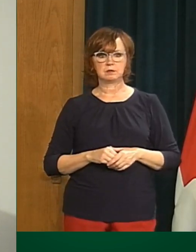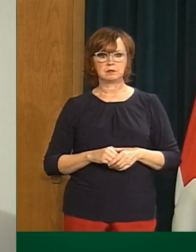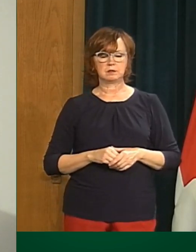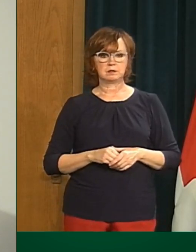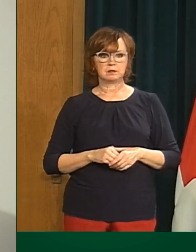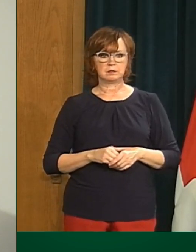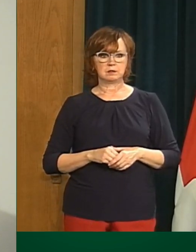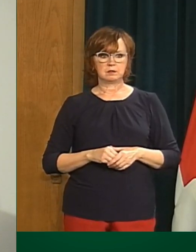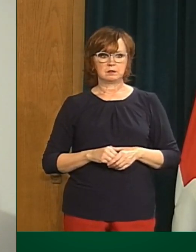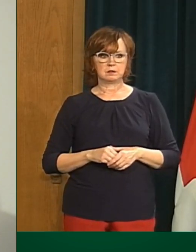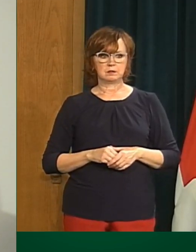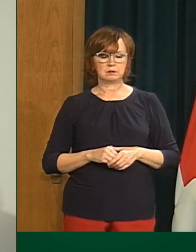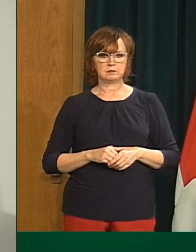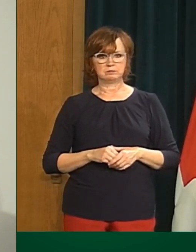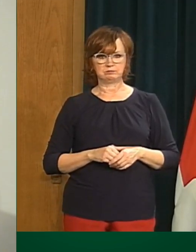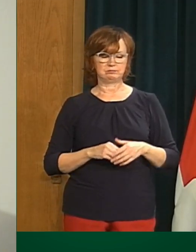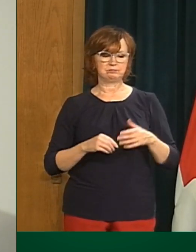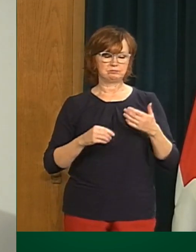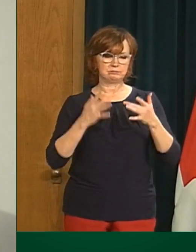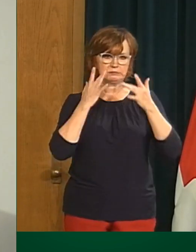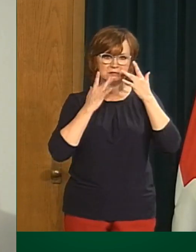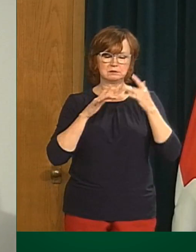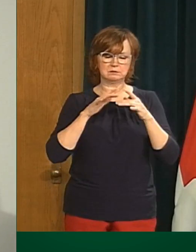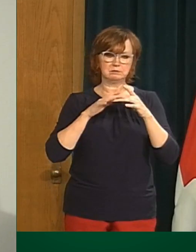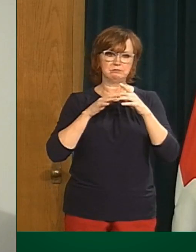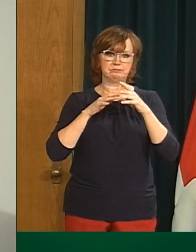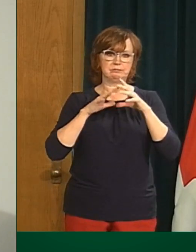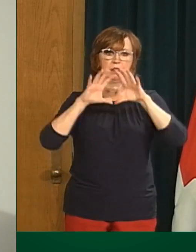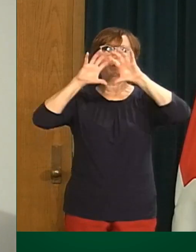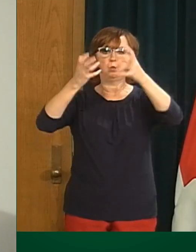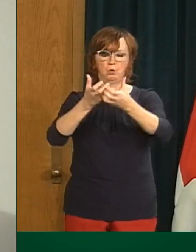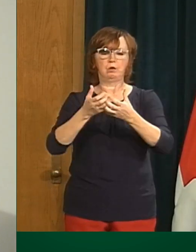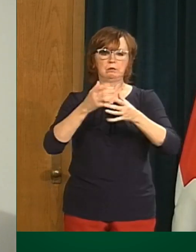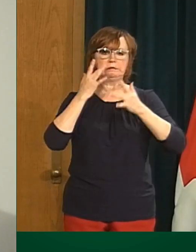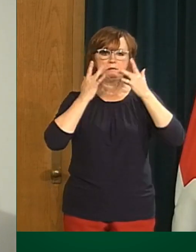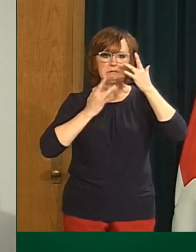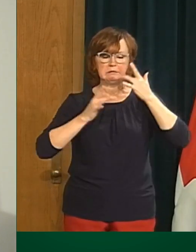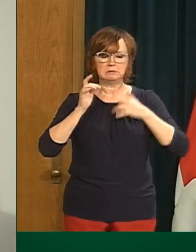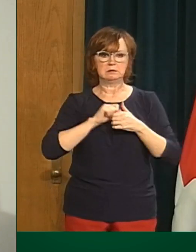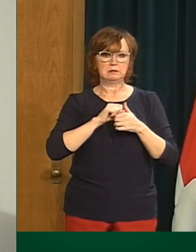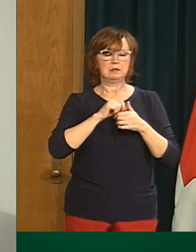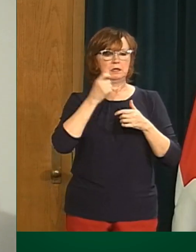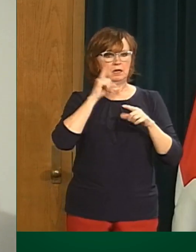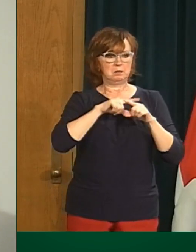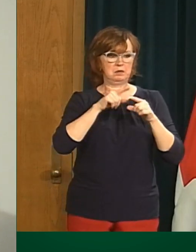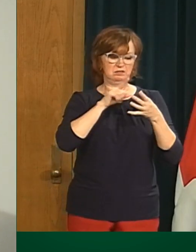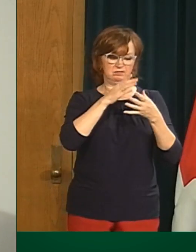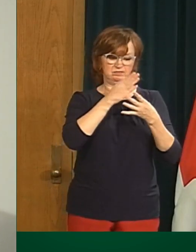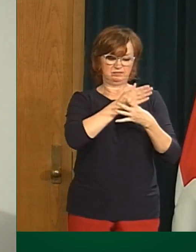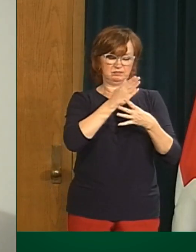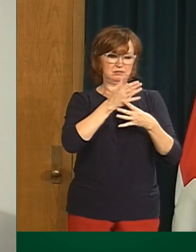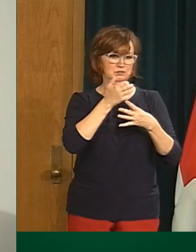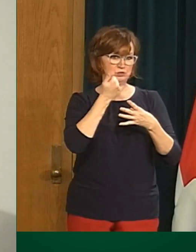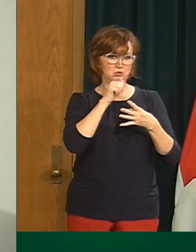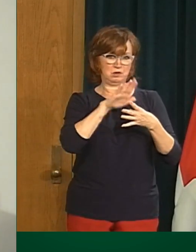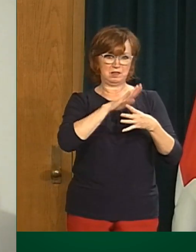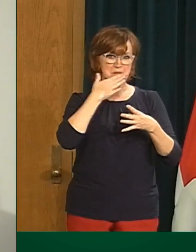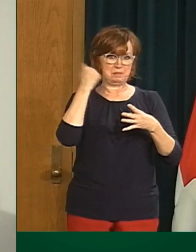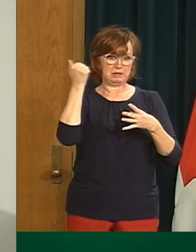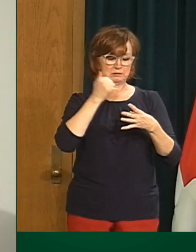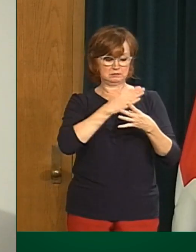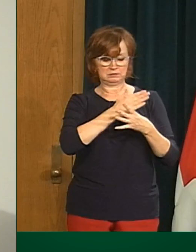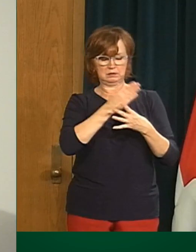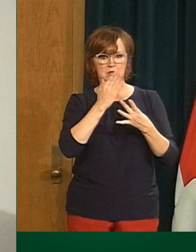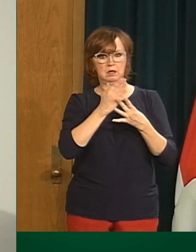on their own. It's a national and in some cases a global effort. And then in phase 2, as other personal care providers who have to come within